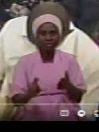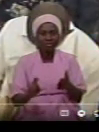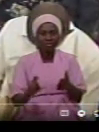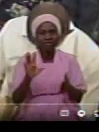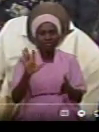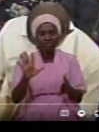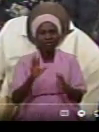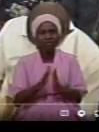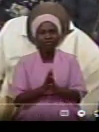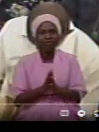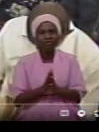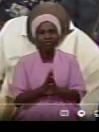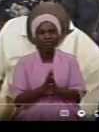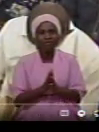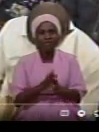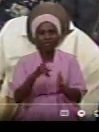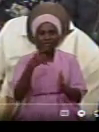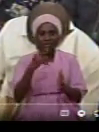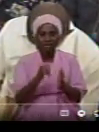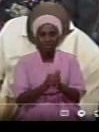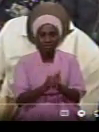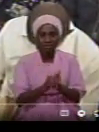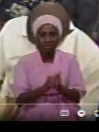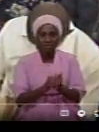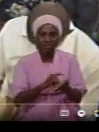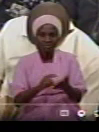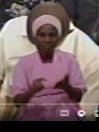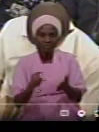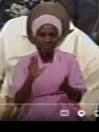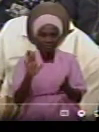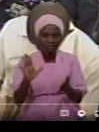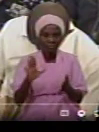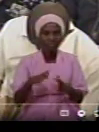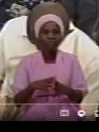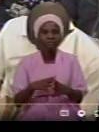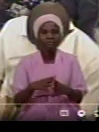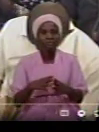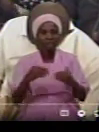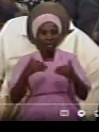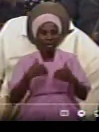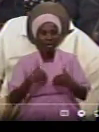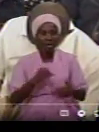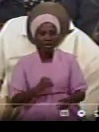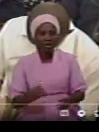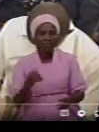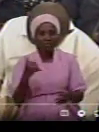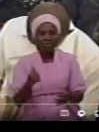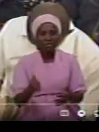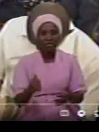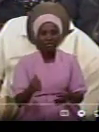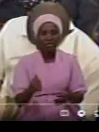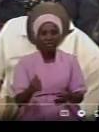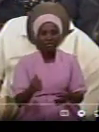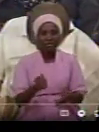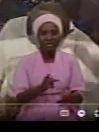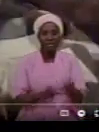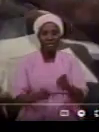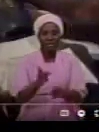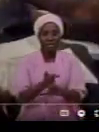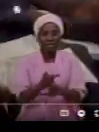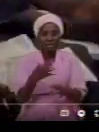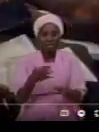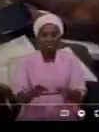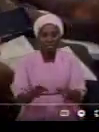verse 5. It says in verse 5, having a form of